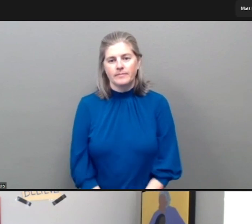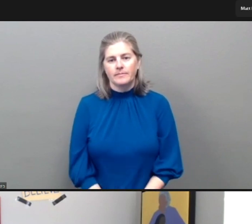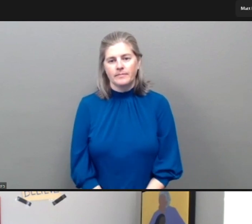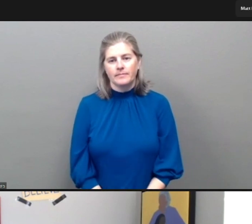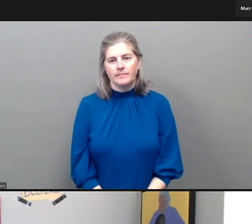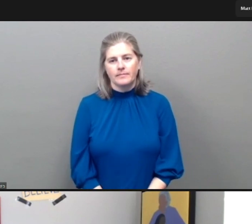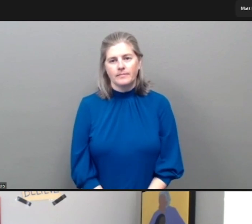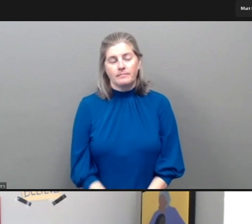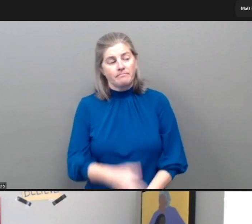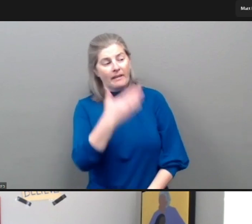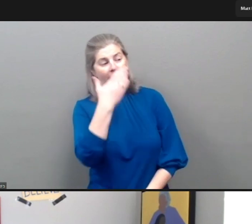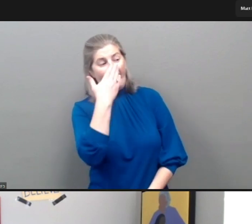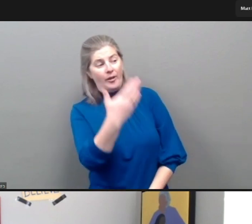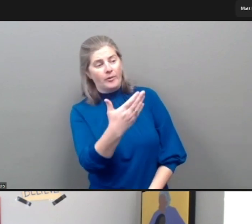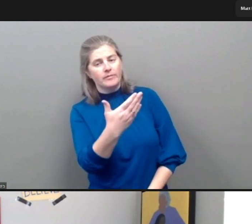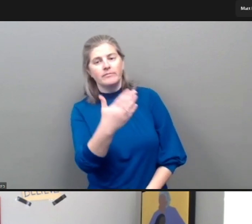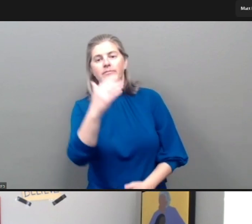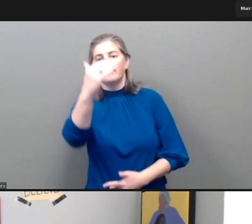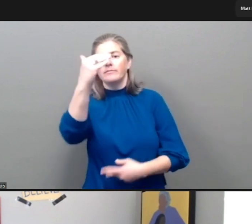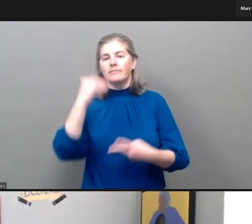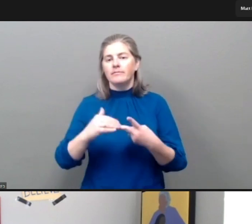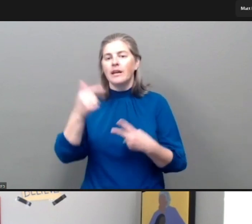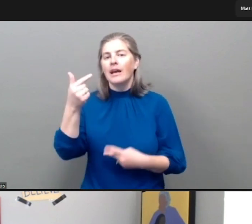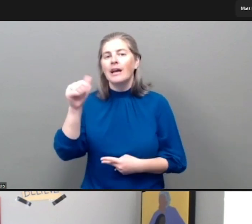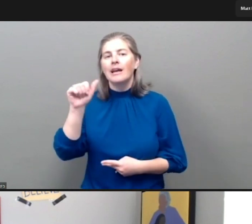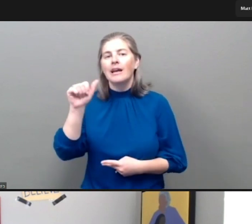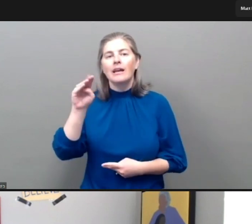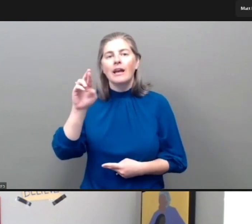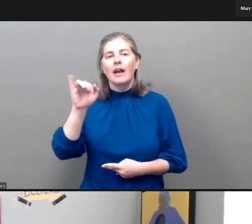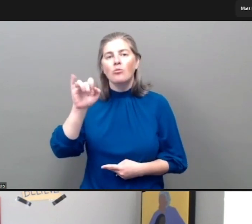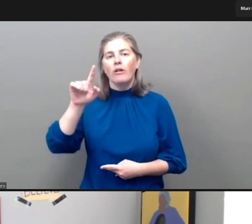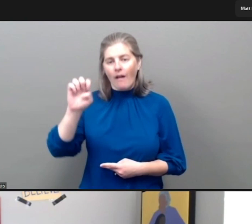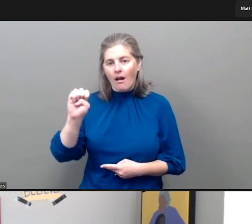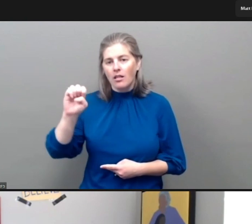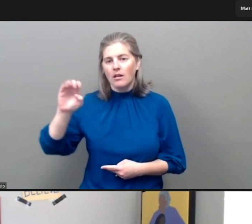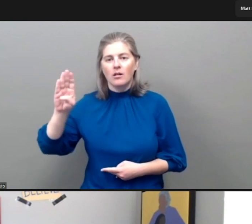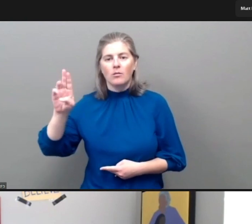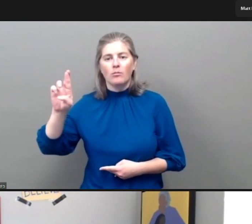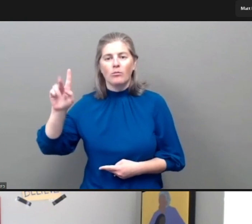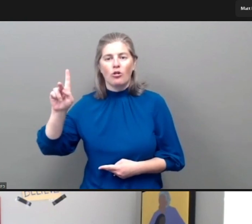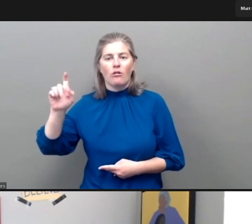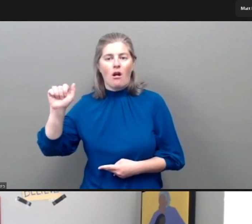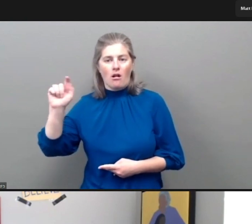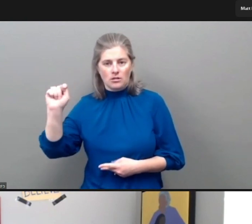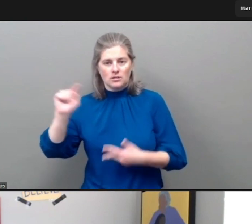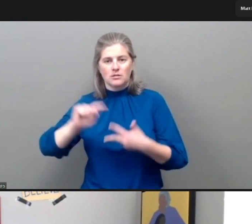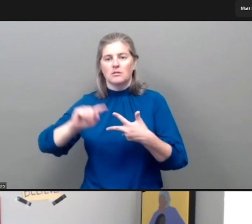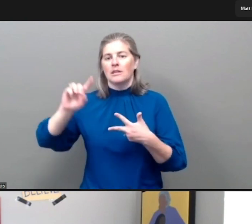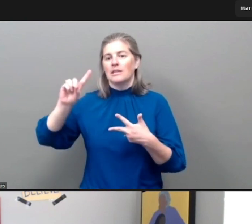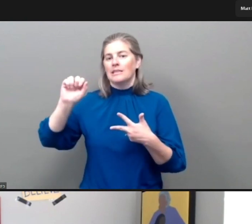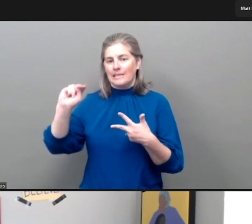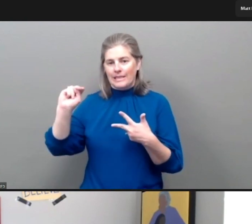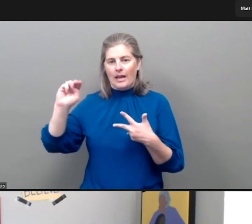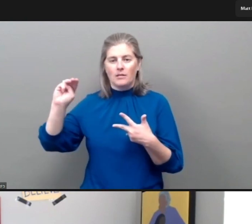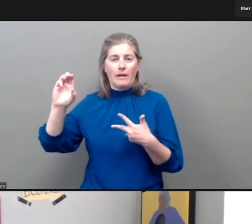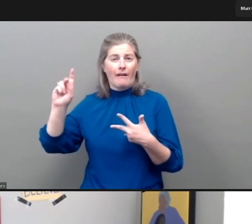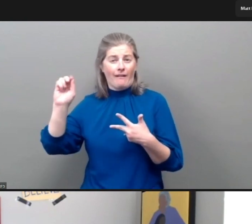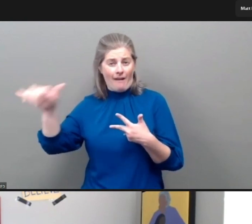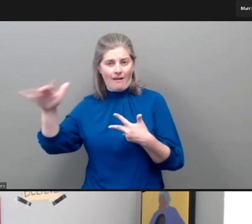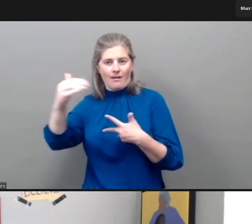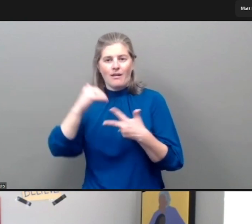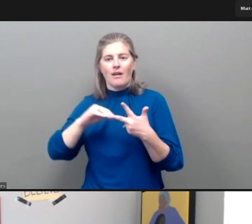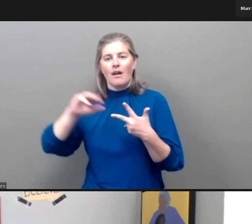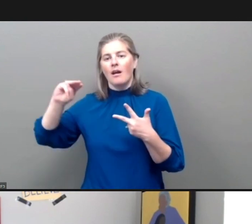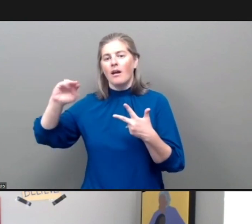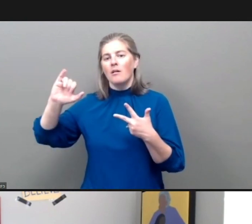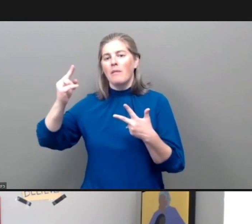Great, thanks so much. Next, we'll turn to Gabrielle Burkhart, followed by Dan Mckee, followed by Michaela Heelan. Gabriella, you are